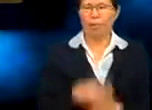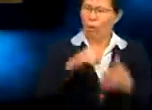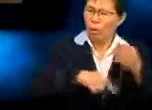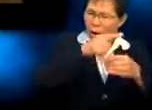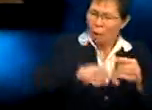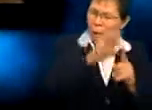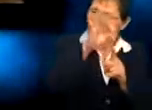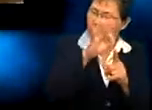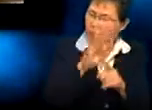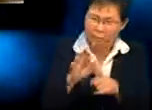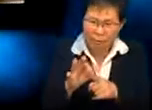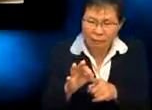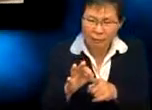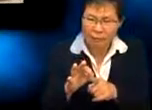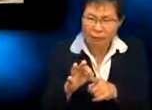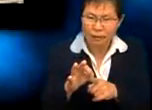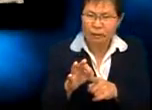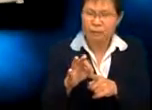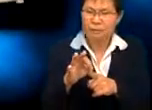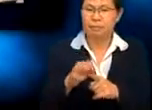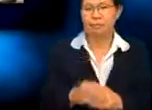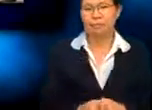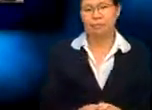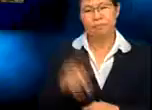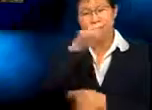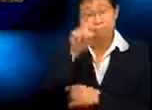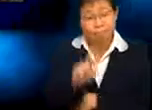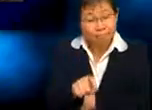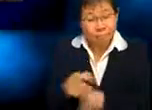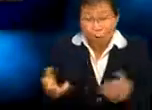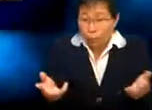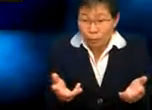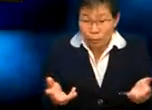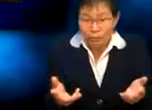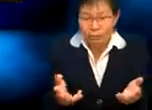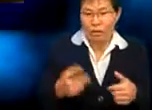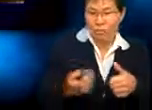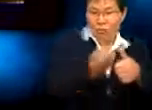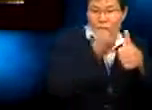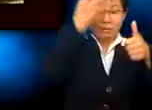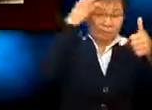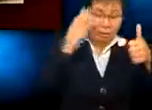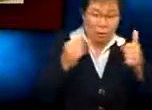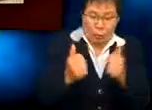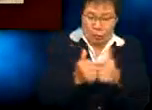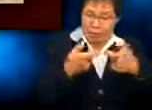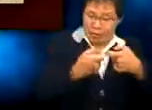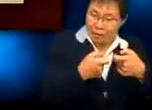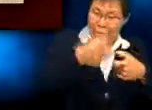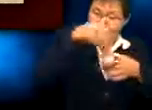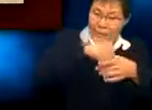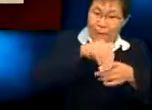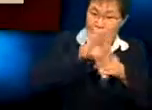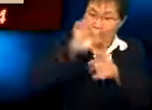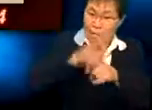What about Penang, the Pearl of the Orient? Well, its first experience with